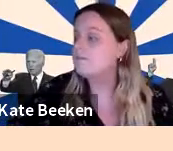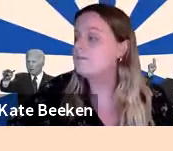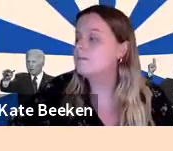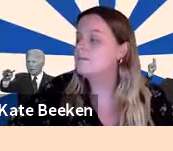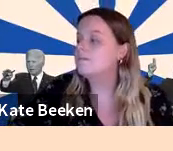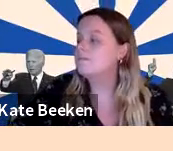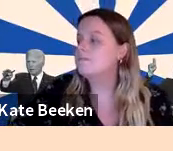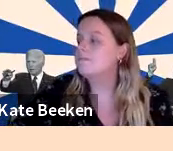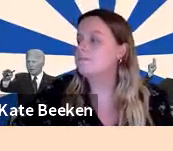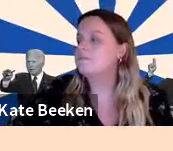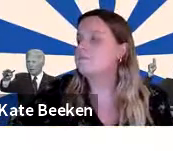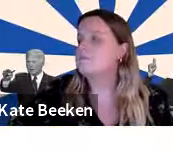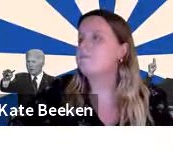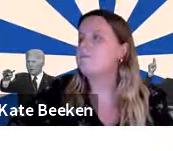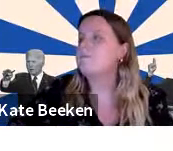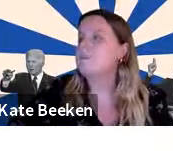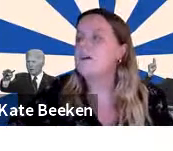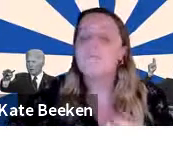going.